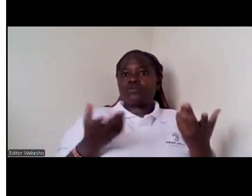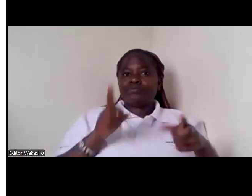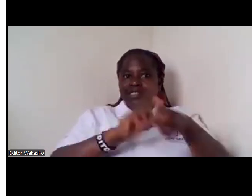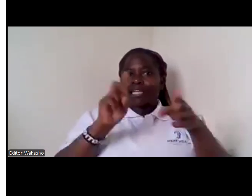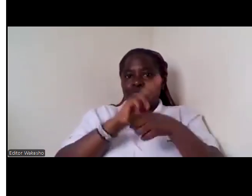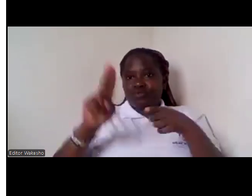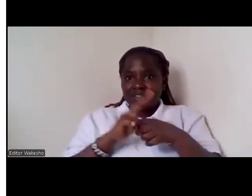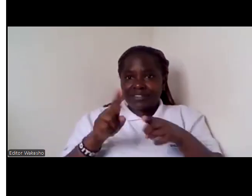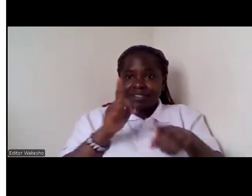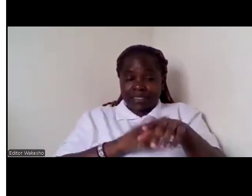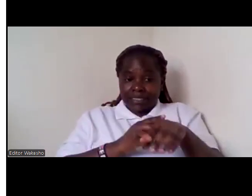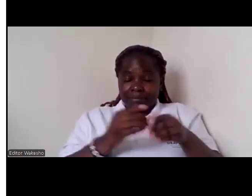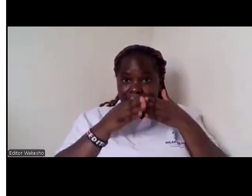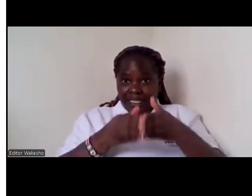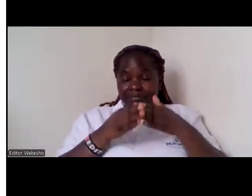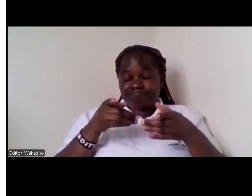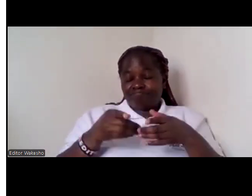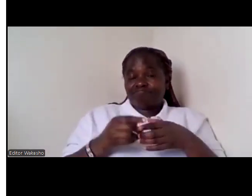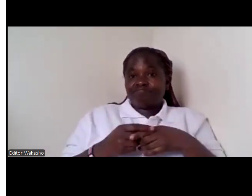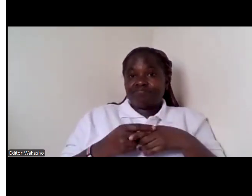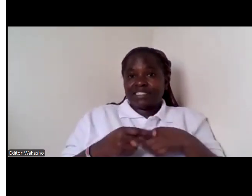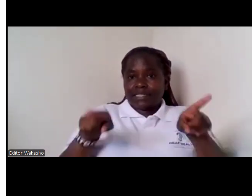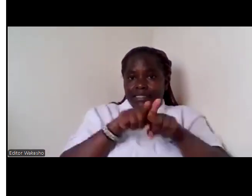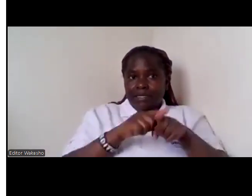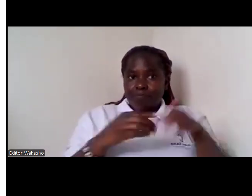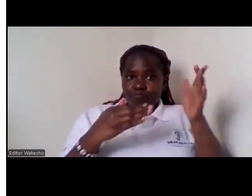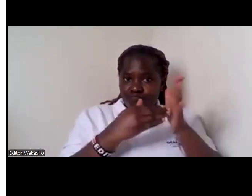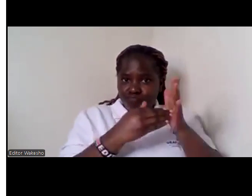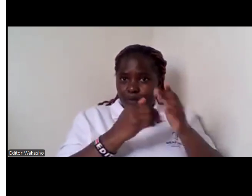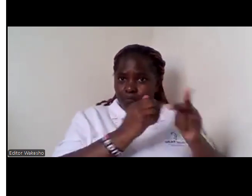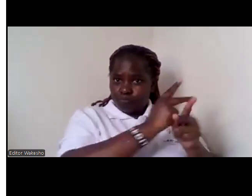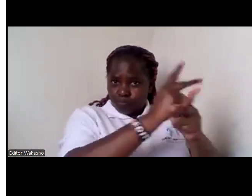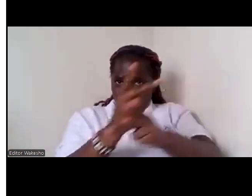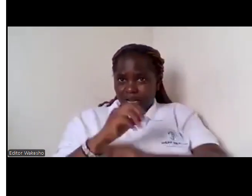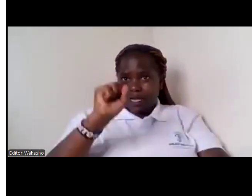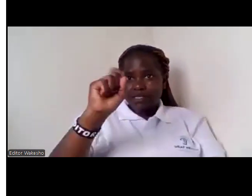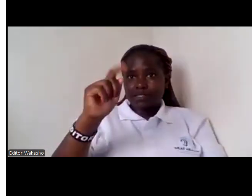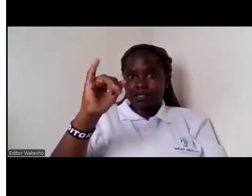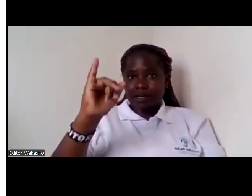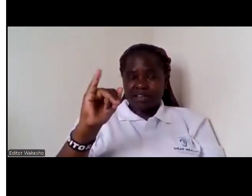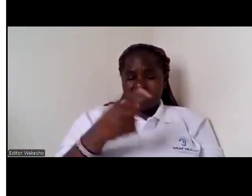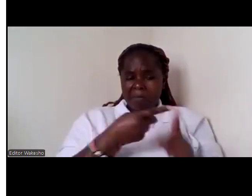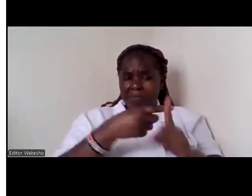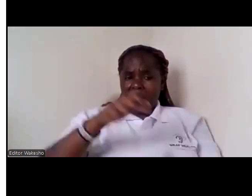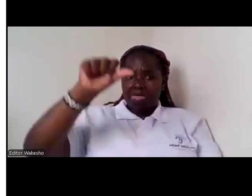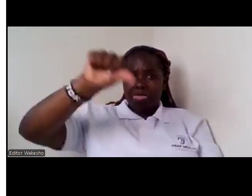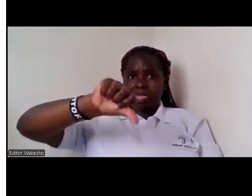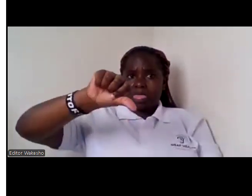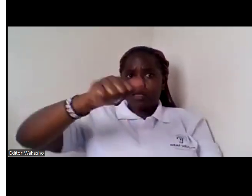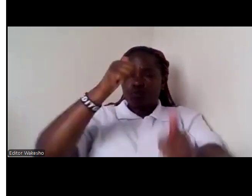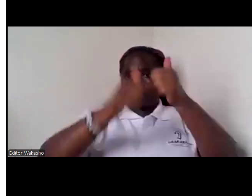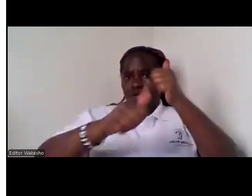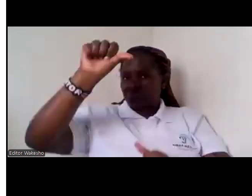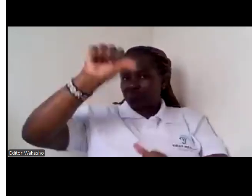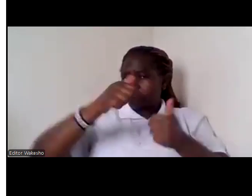and offers some protection against STIs. One of the disadvantages has usually been about